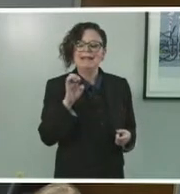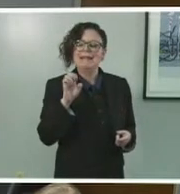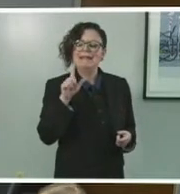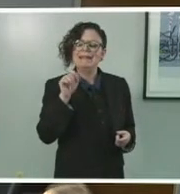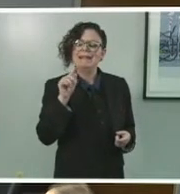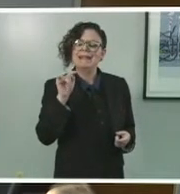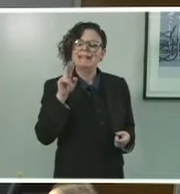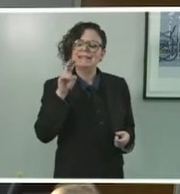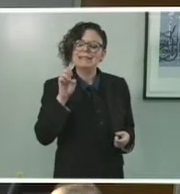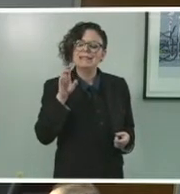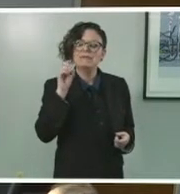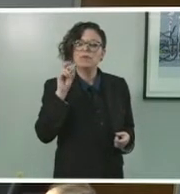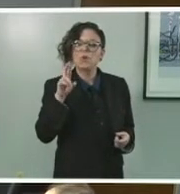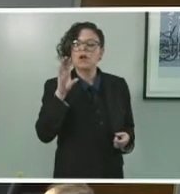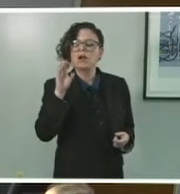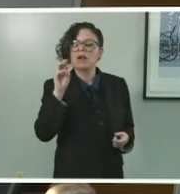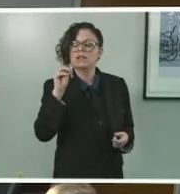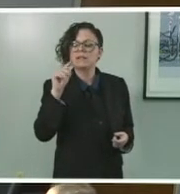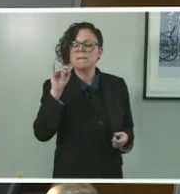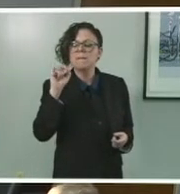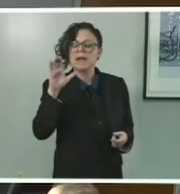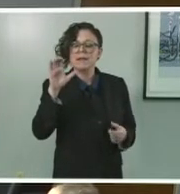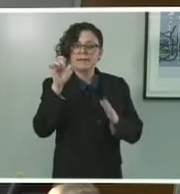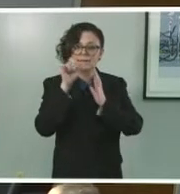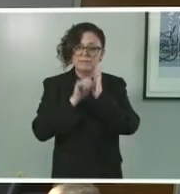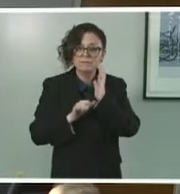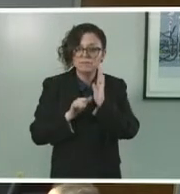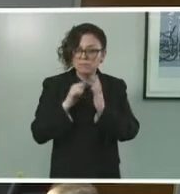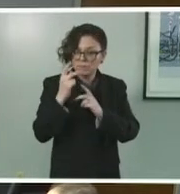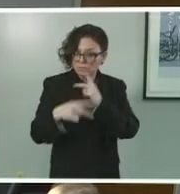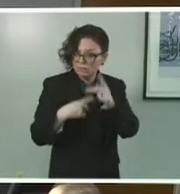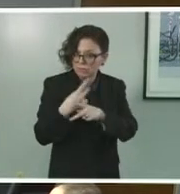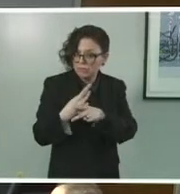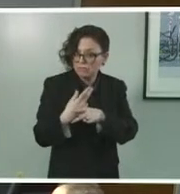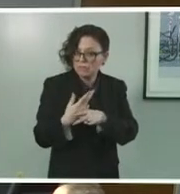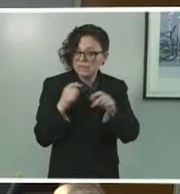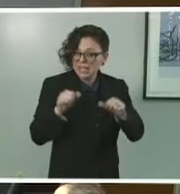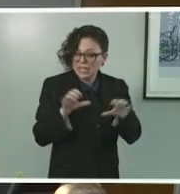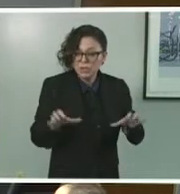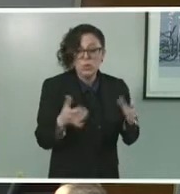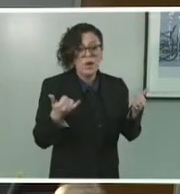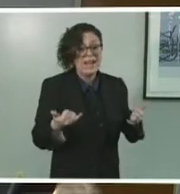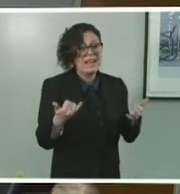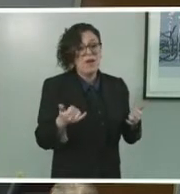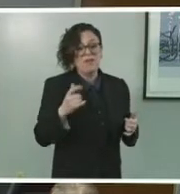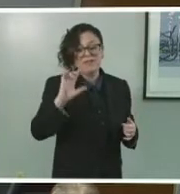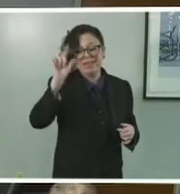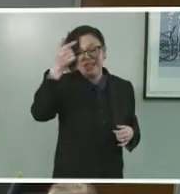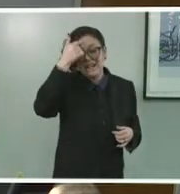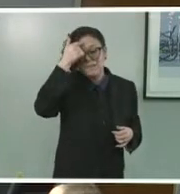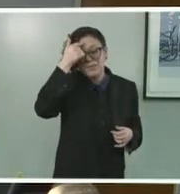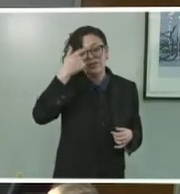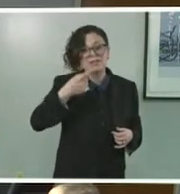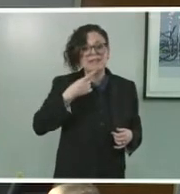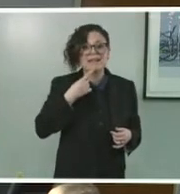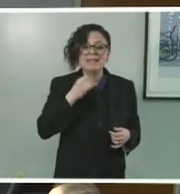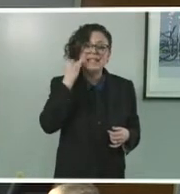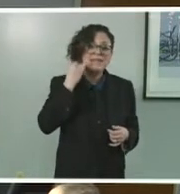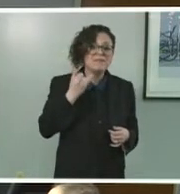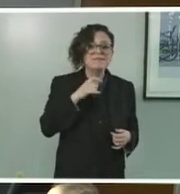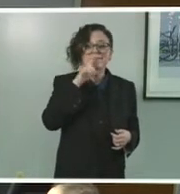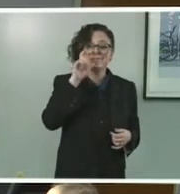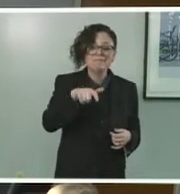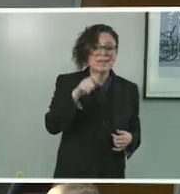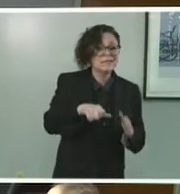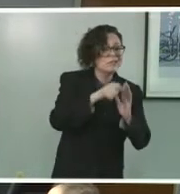Can providers perform those right now? I think that those are specifically prohibited in the governor's order as well as this order.